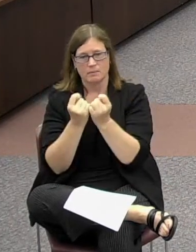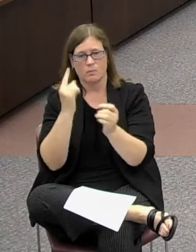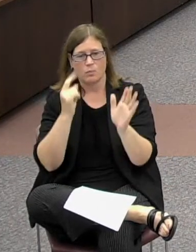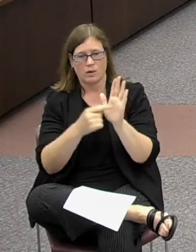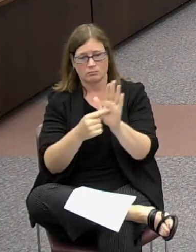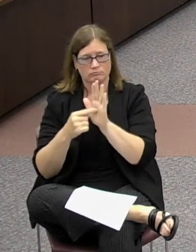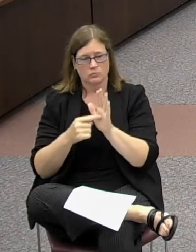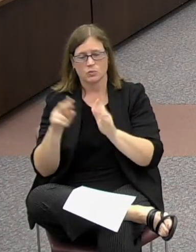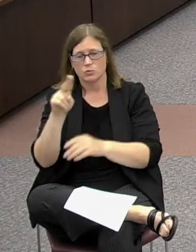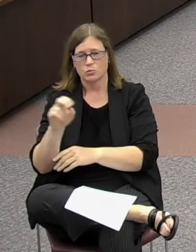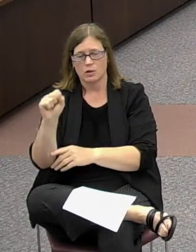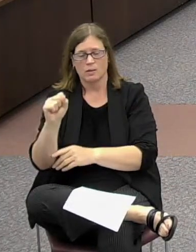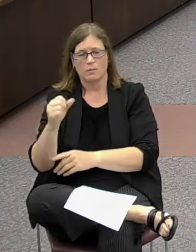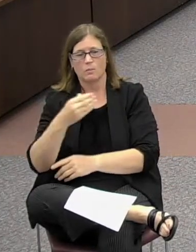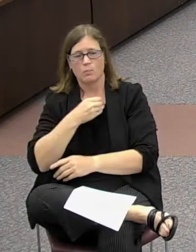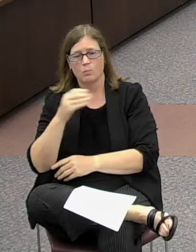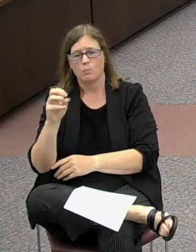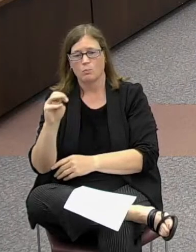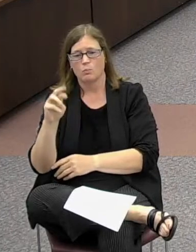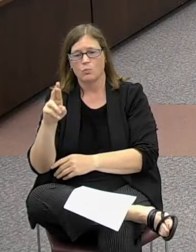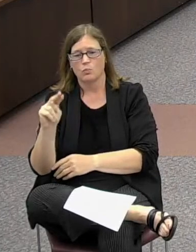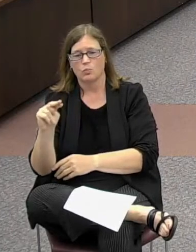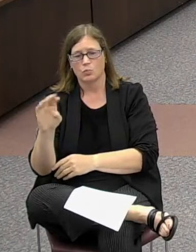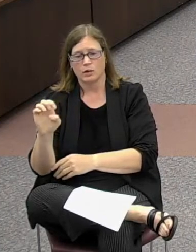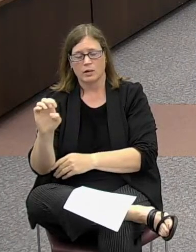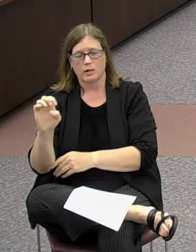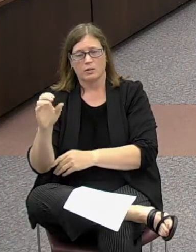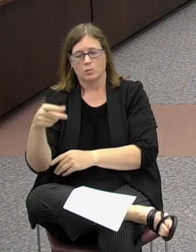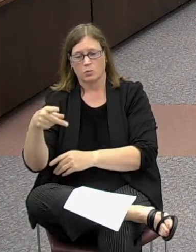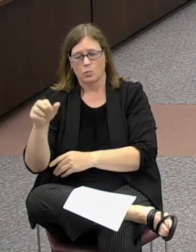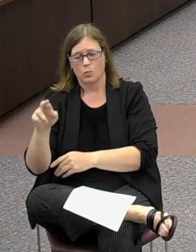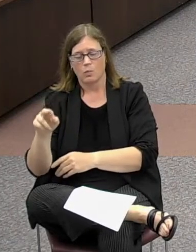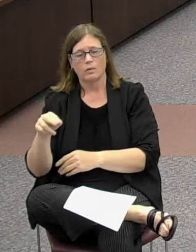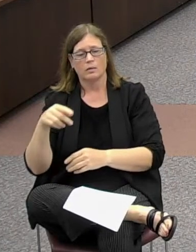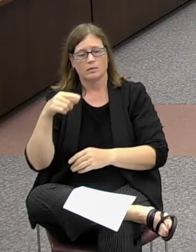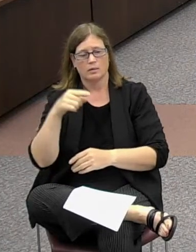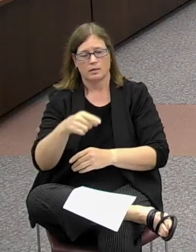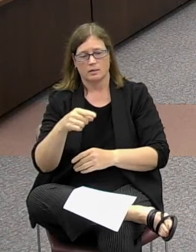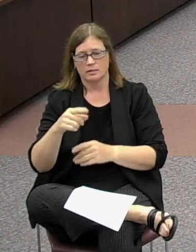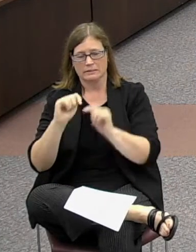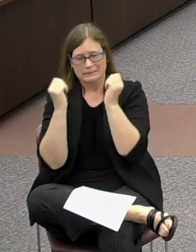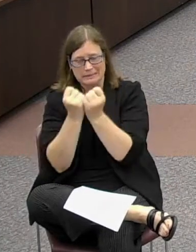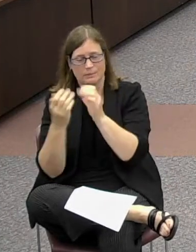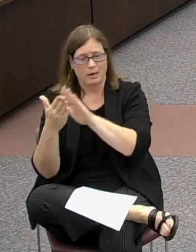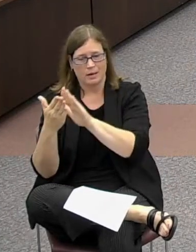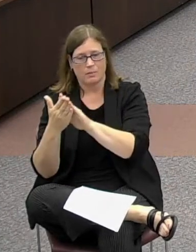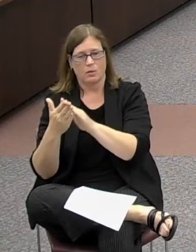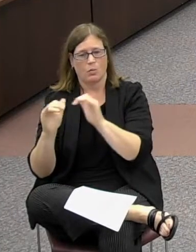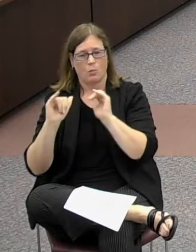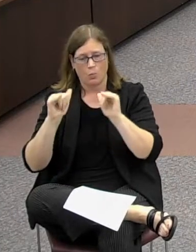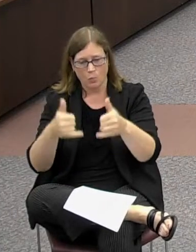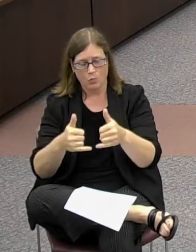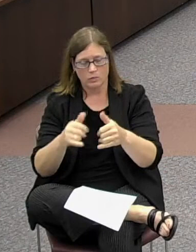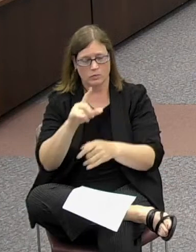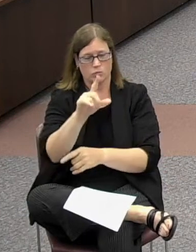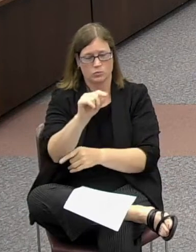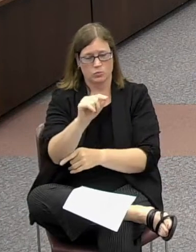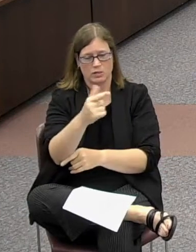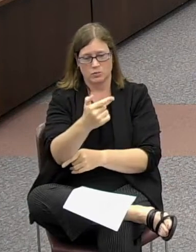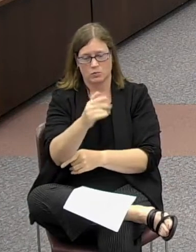with the United States Marine Corps and American Volleyball Coaches Association Team Academic Award for the 2021-2022